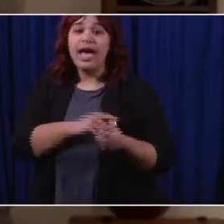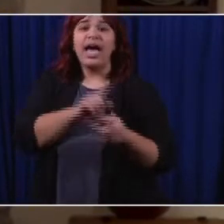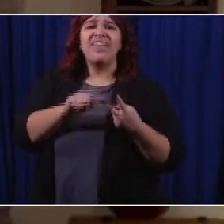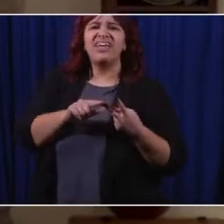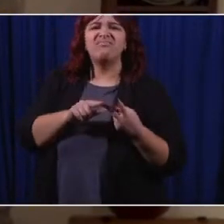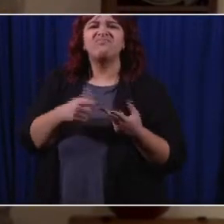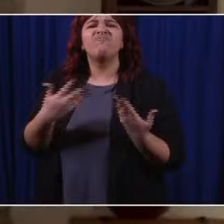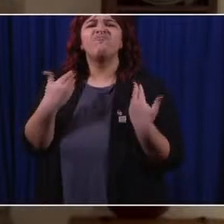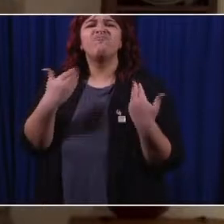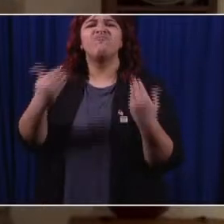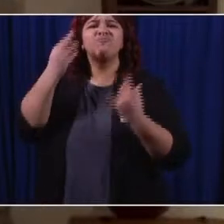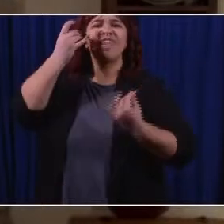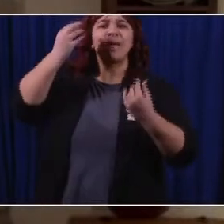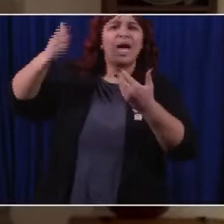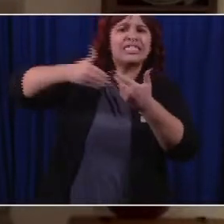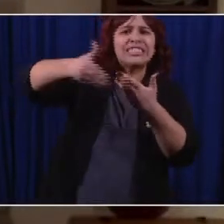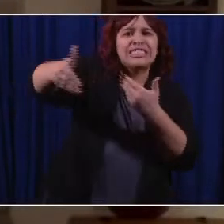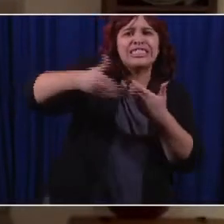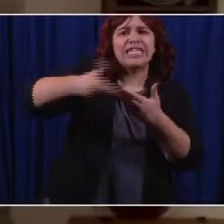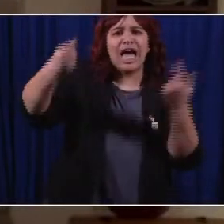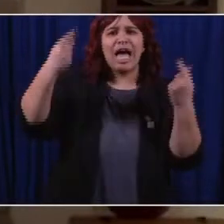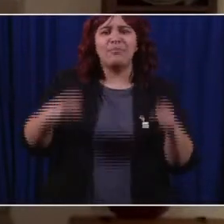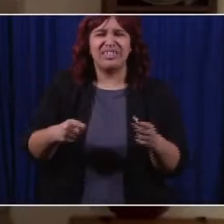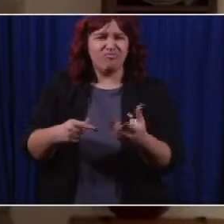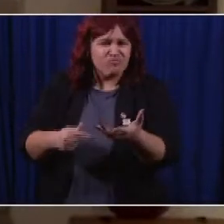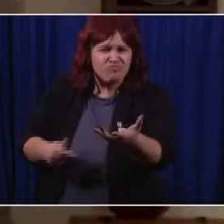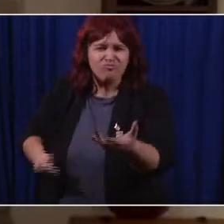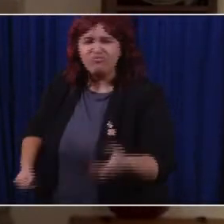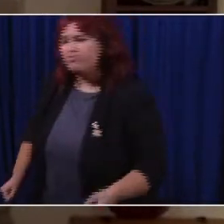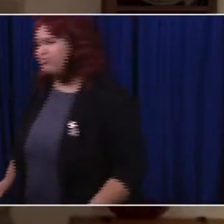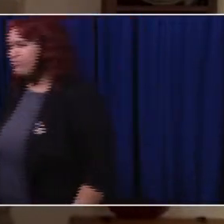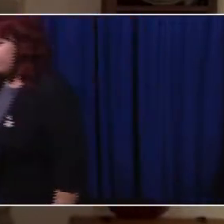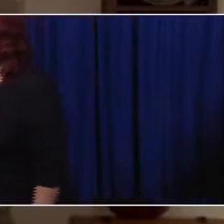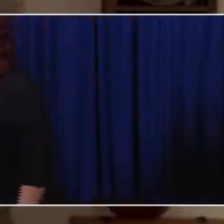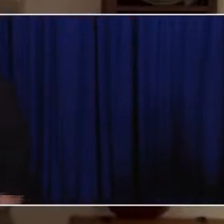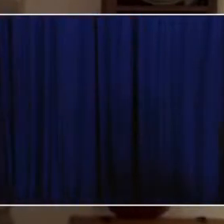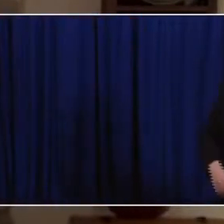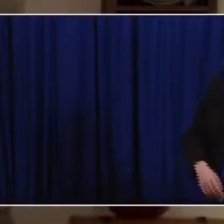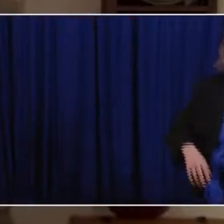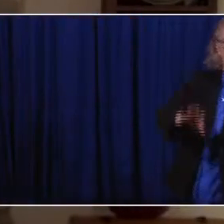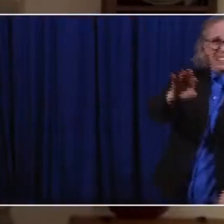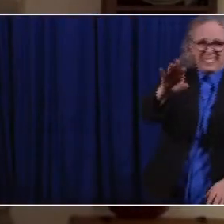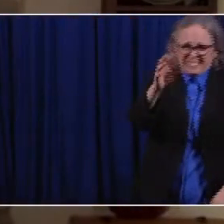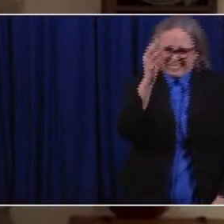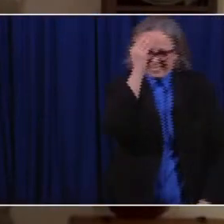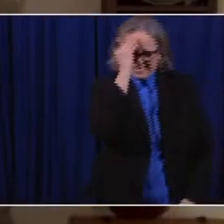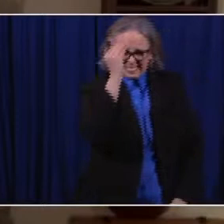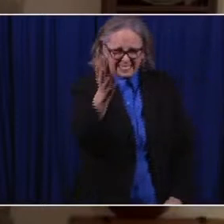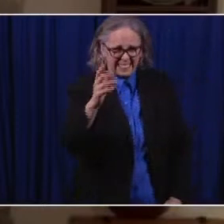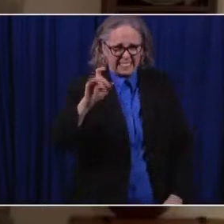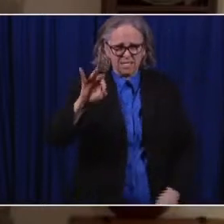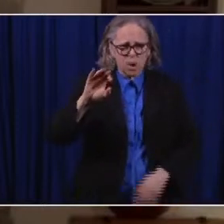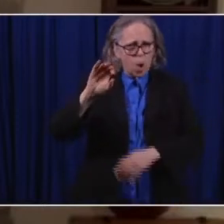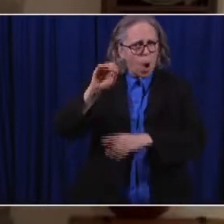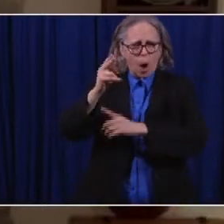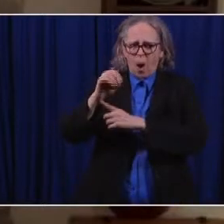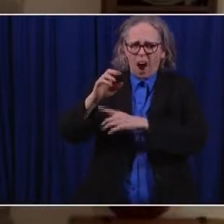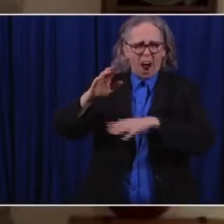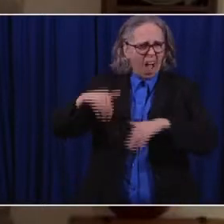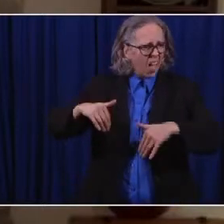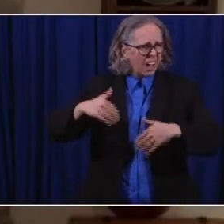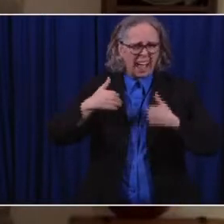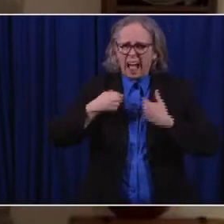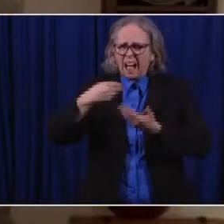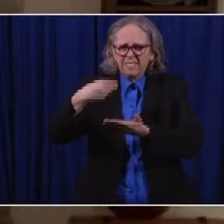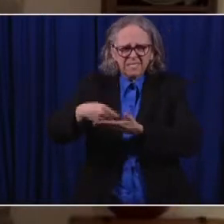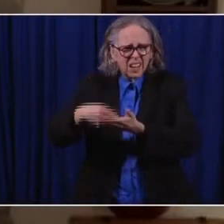this? The school teachers? Yeah, if I said we didn't have enough money to pay for it, I misspoke. We do need Congress